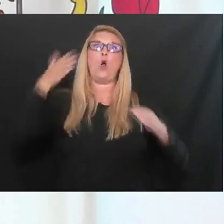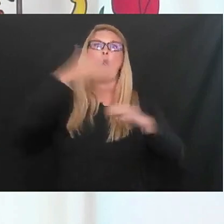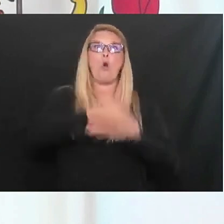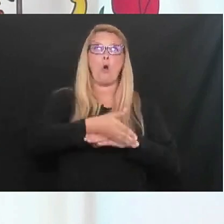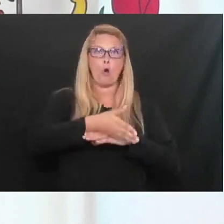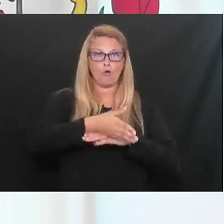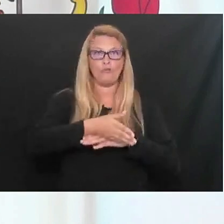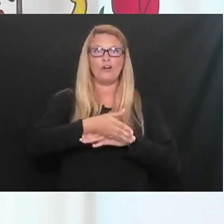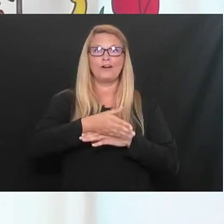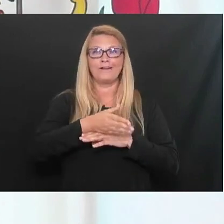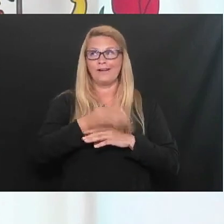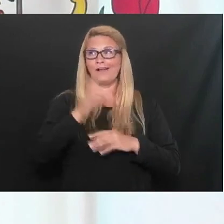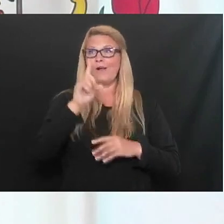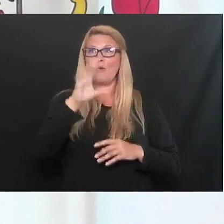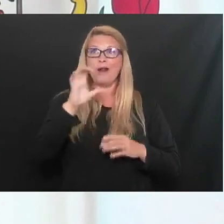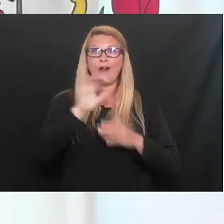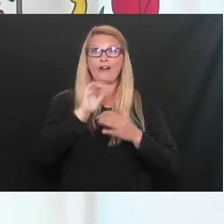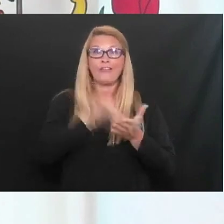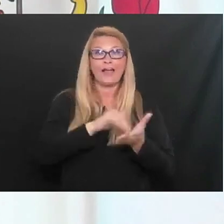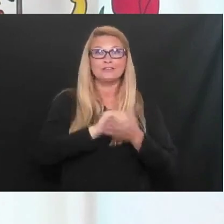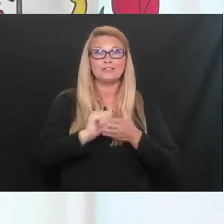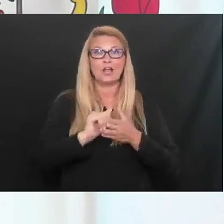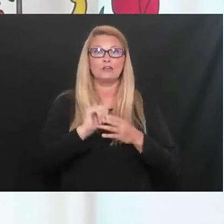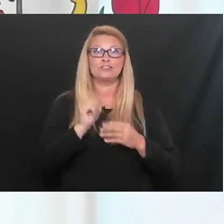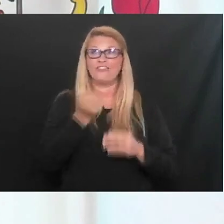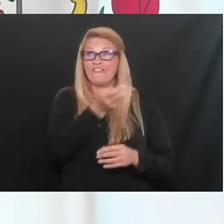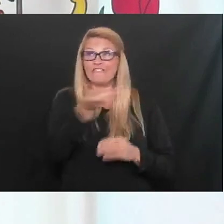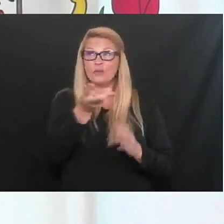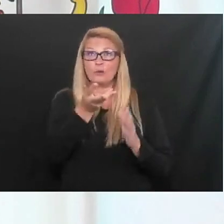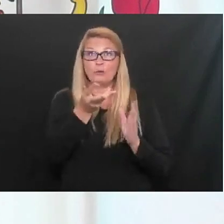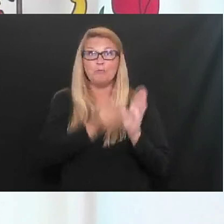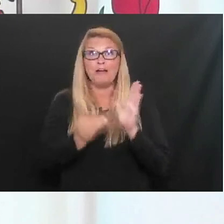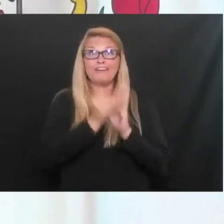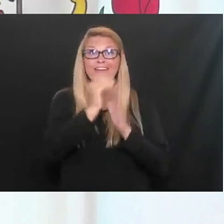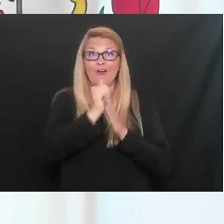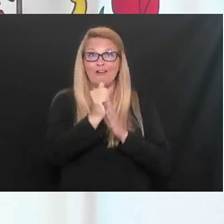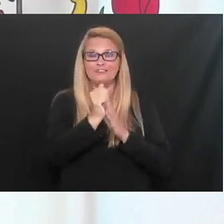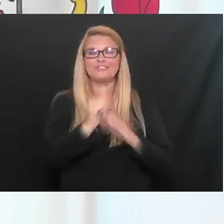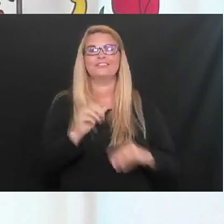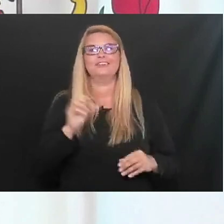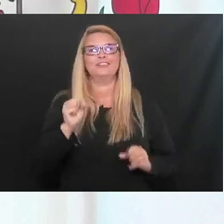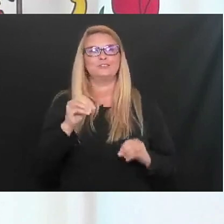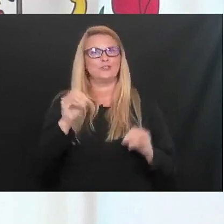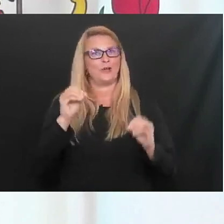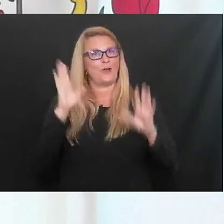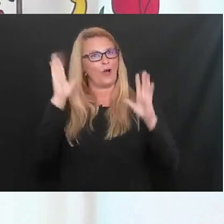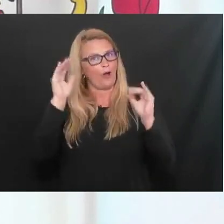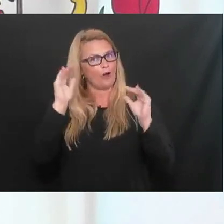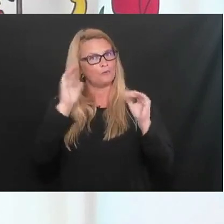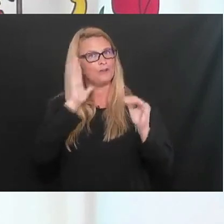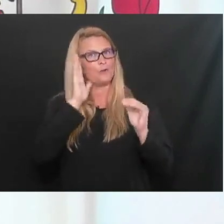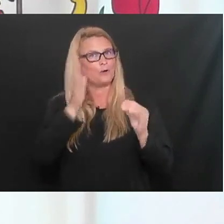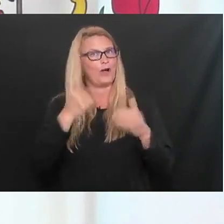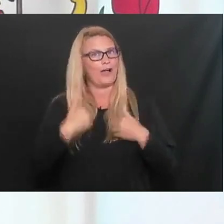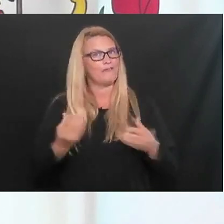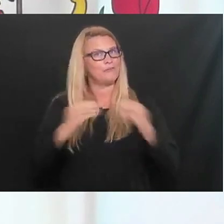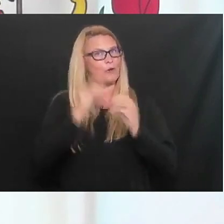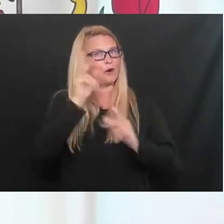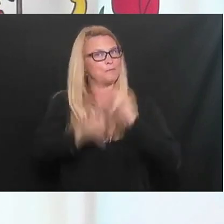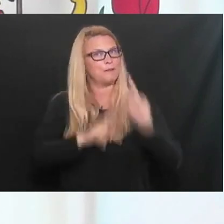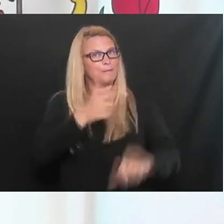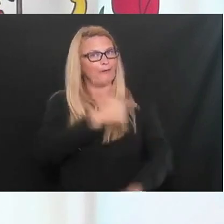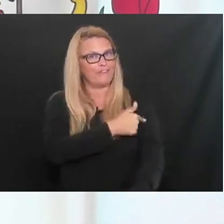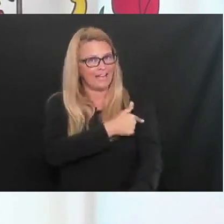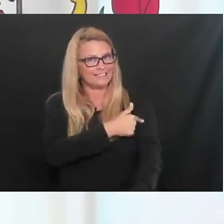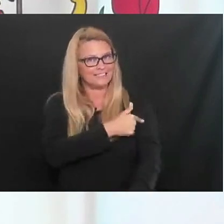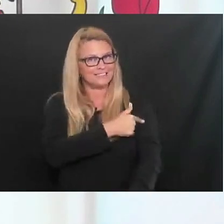It's a few million, and we're going to continue that and everything, and in hopes we can get more and more people vaccinated, because